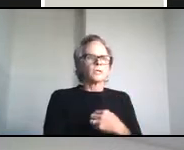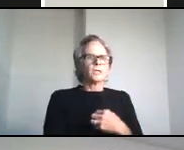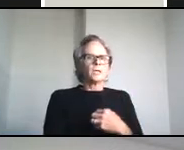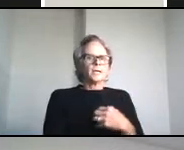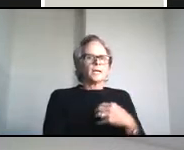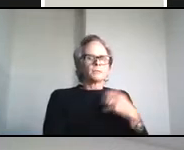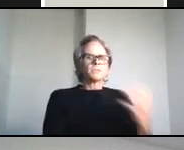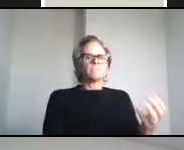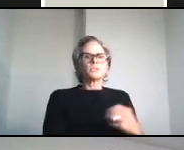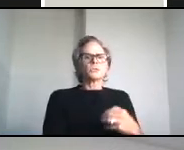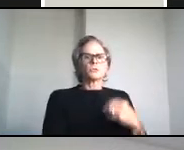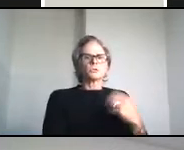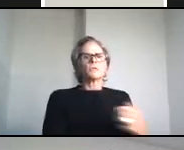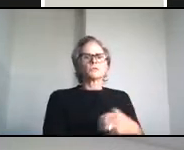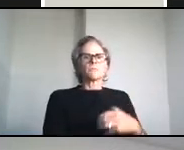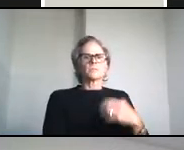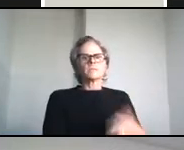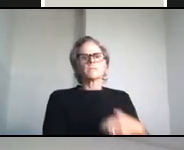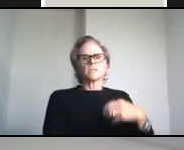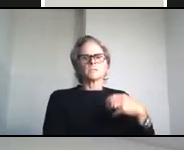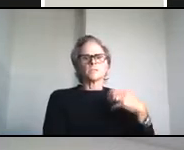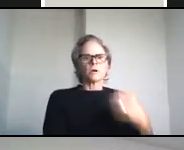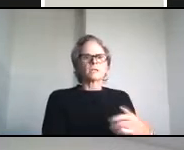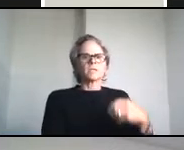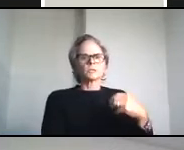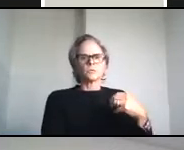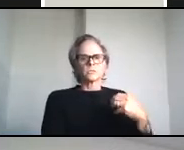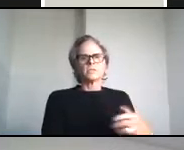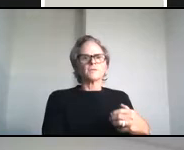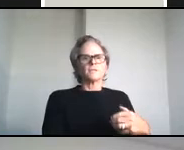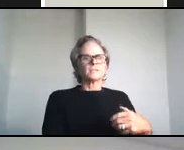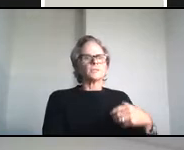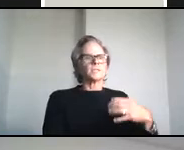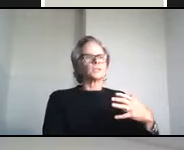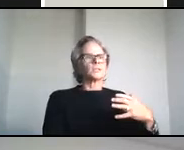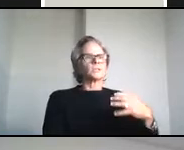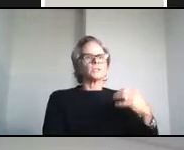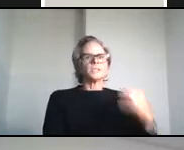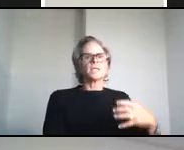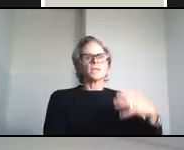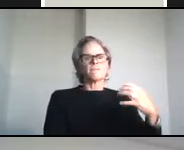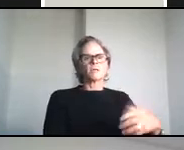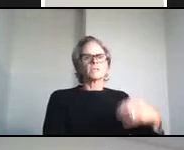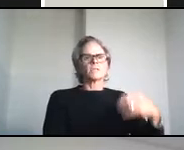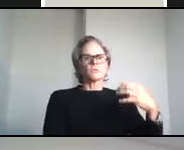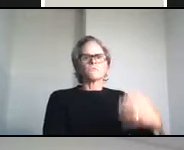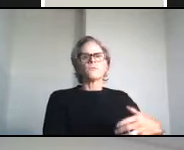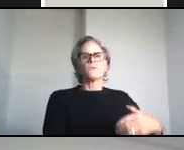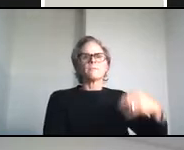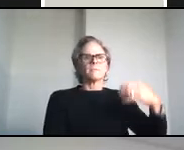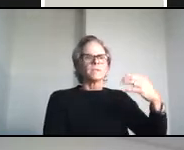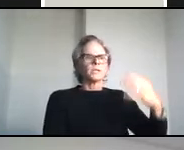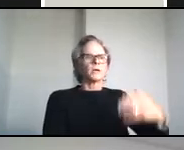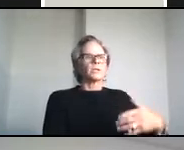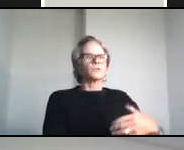treasures. And I would submit to you, they're treasures precisely because of their architectural significance, their attention to the detail of architectural